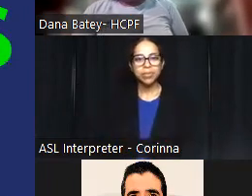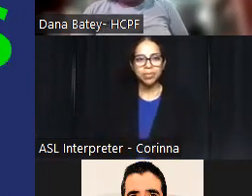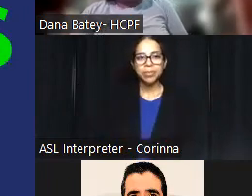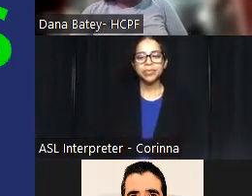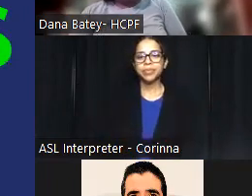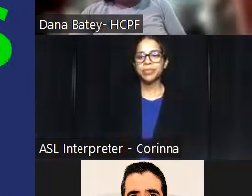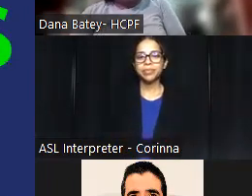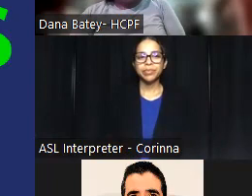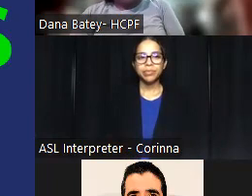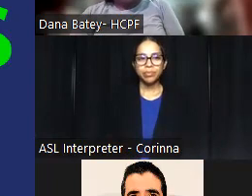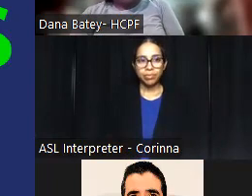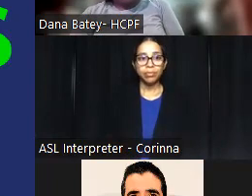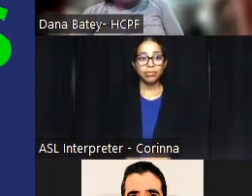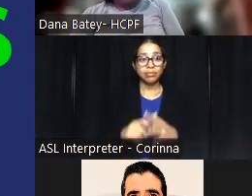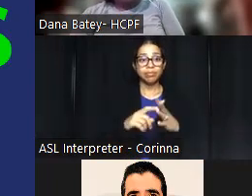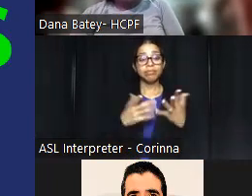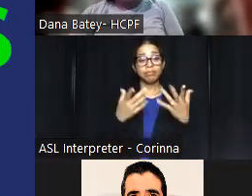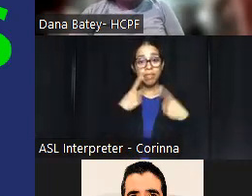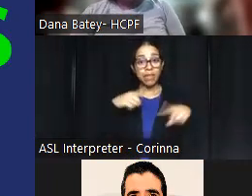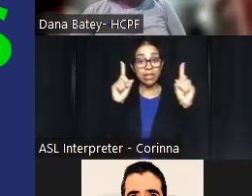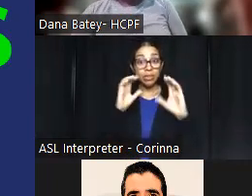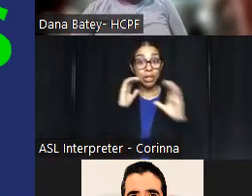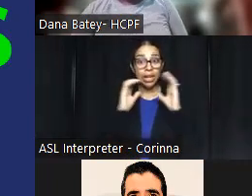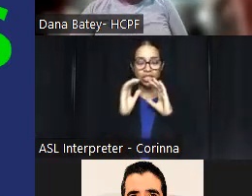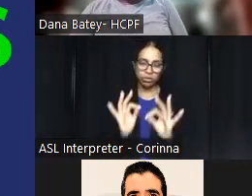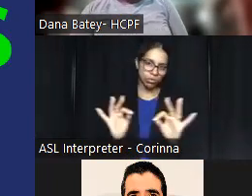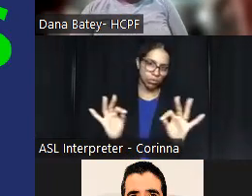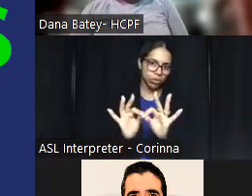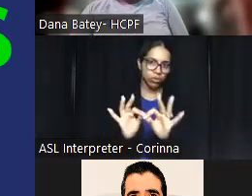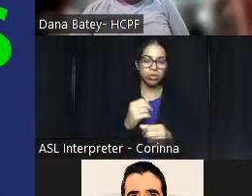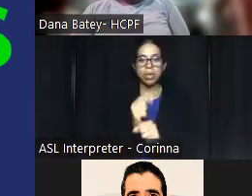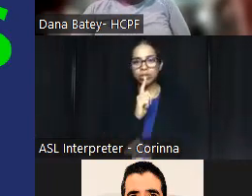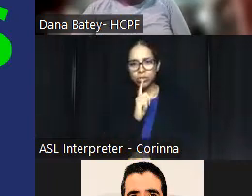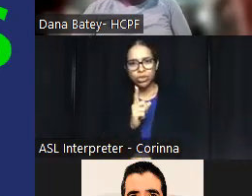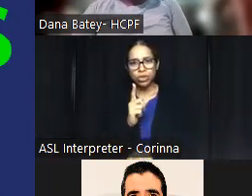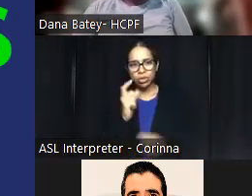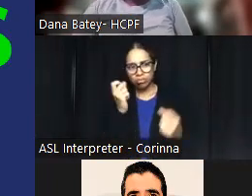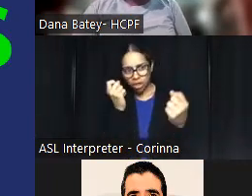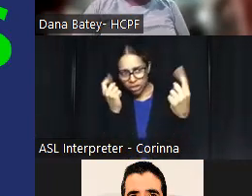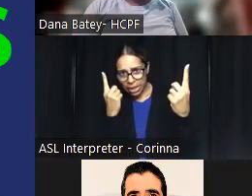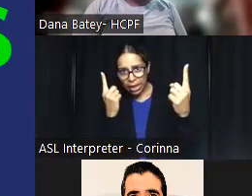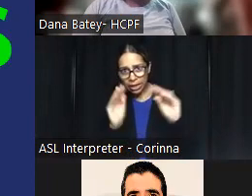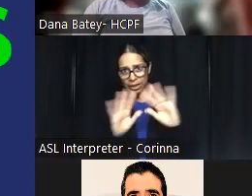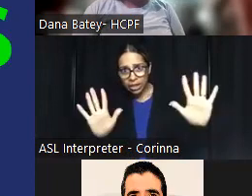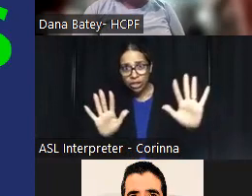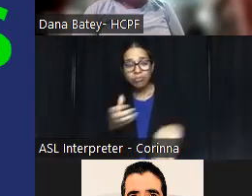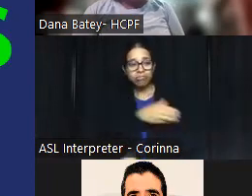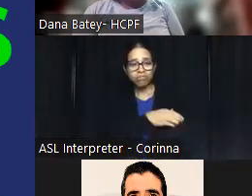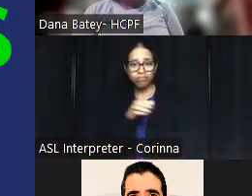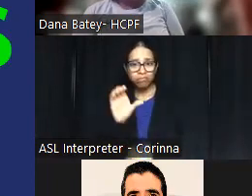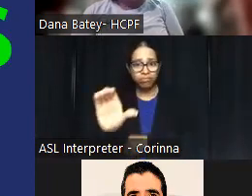Effective communication is critical to ensure understanding, empowering patients, and